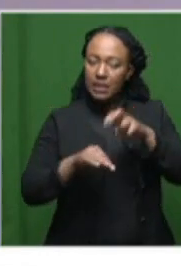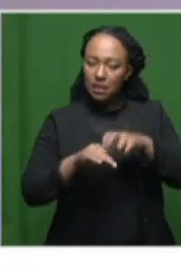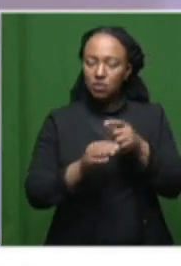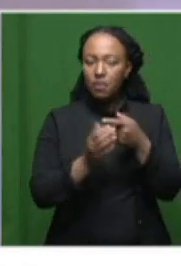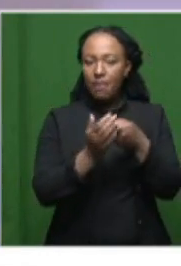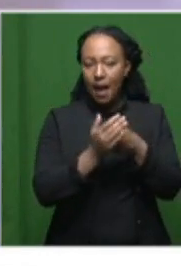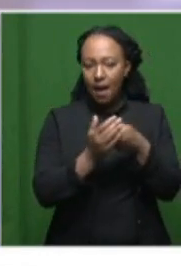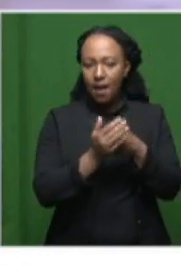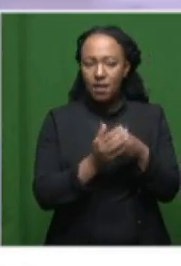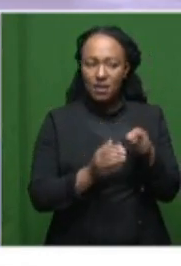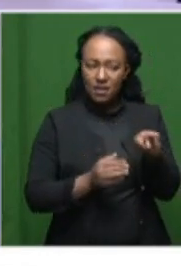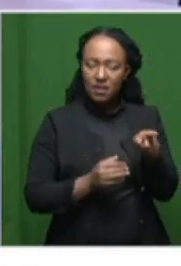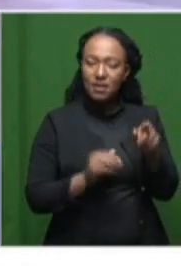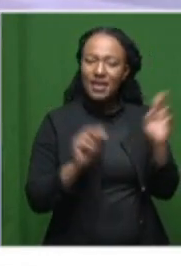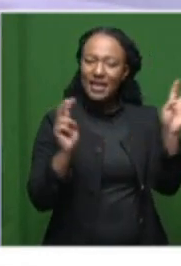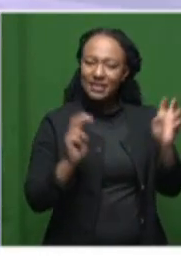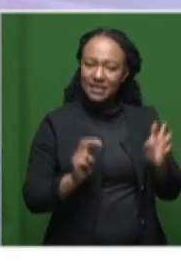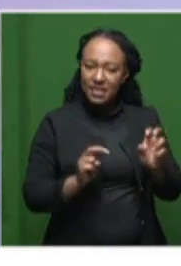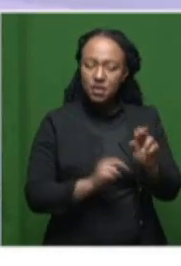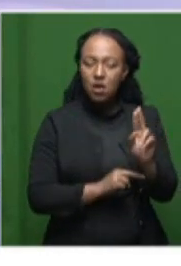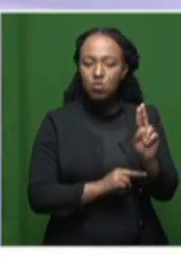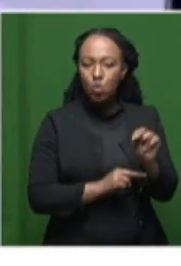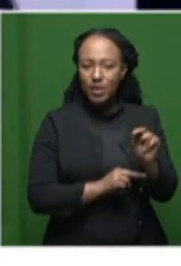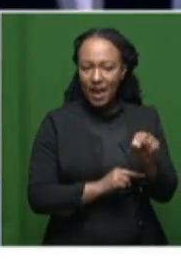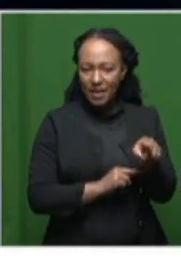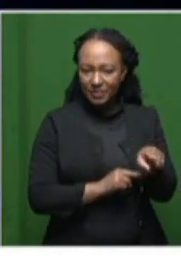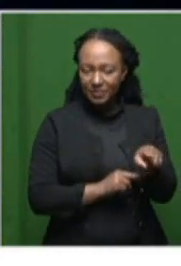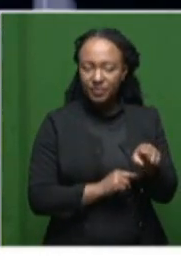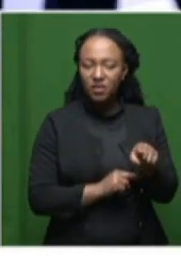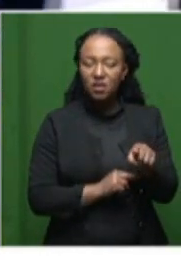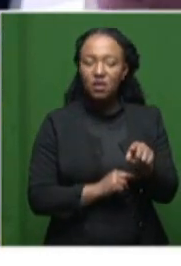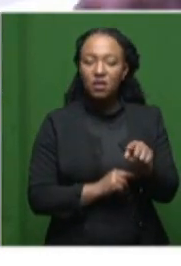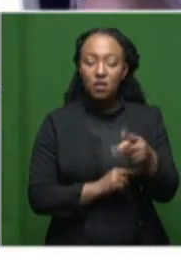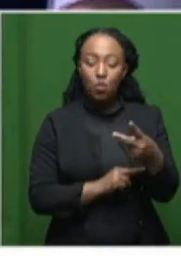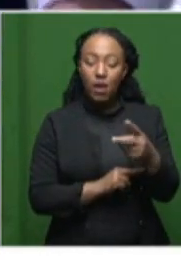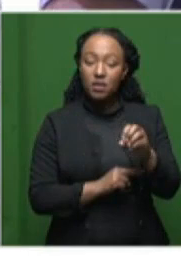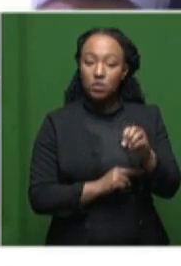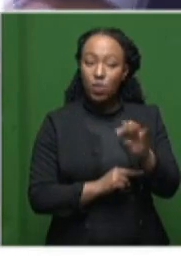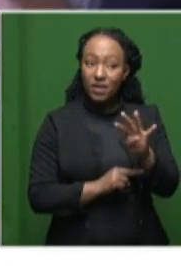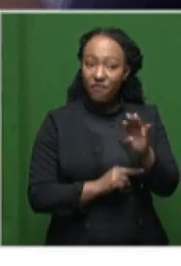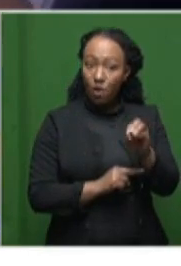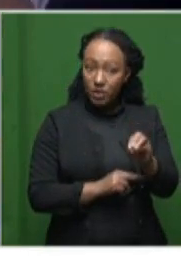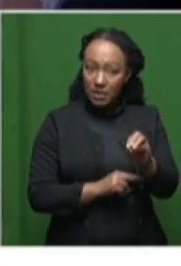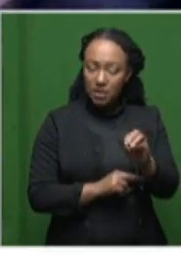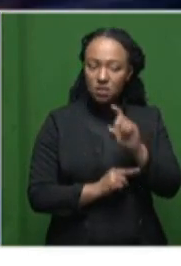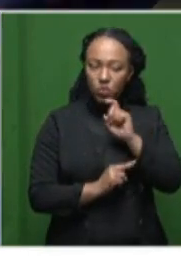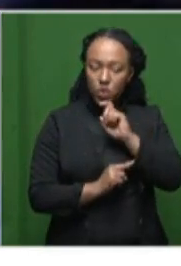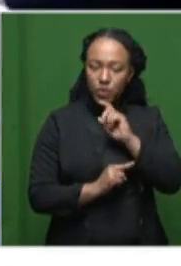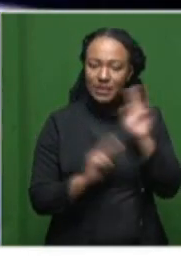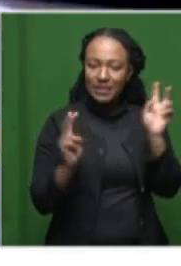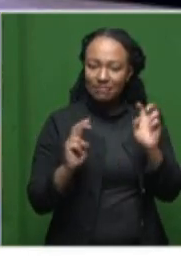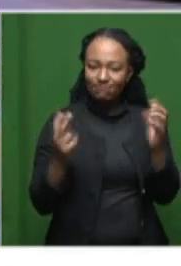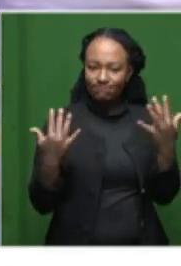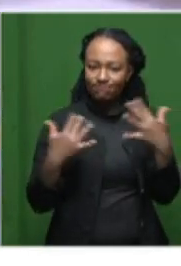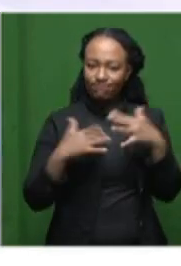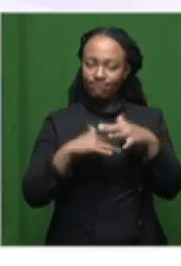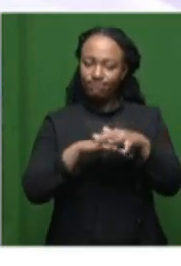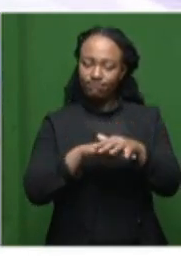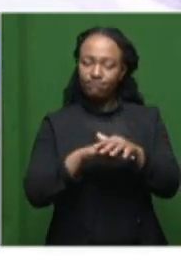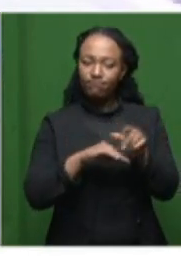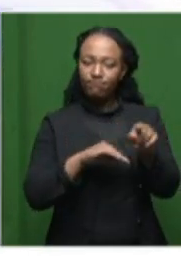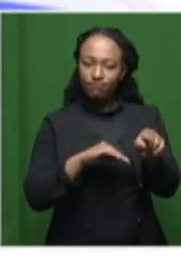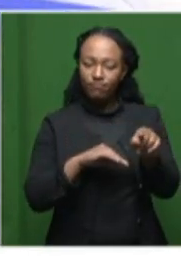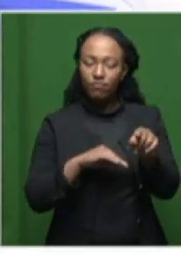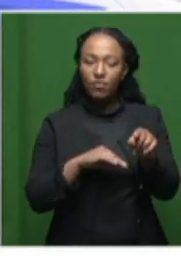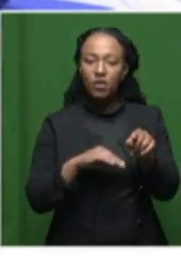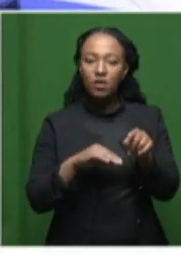for nuclear as part of the mix post 2030, as well as also looking into the various types of